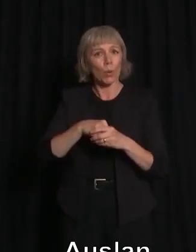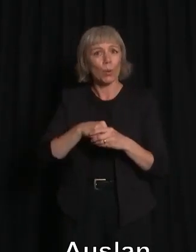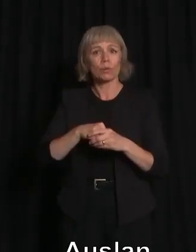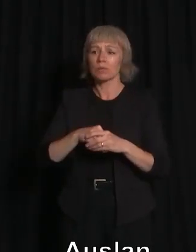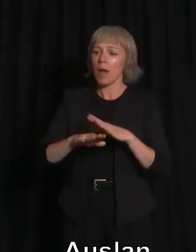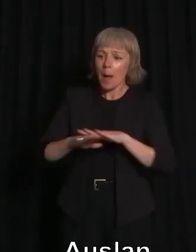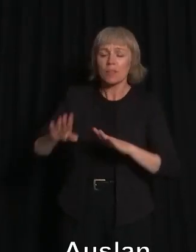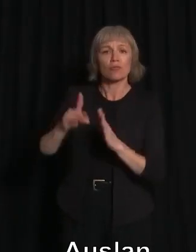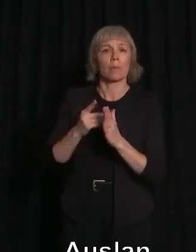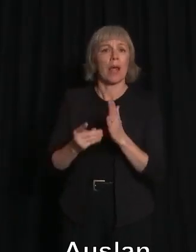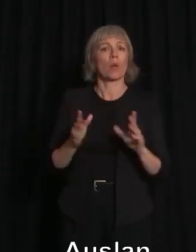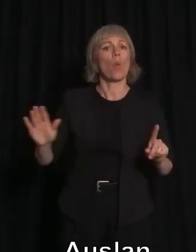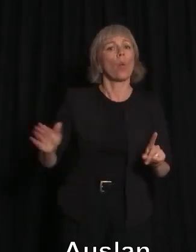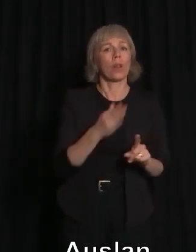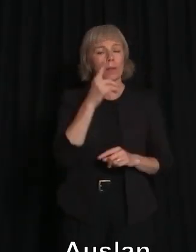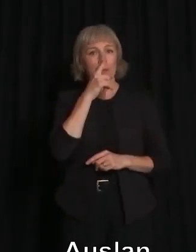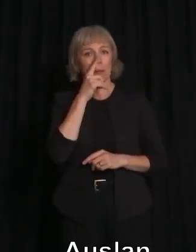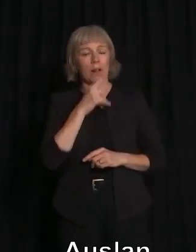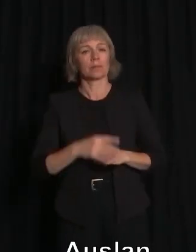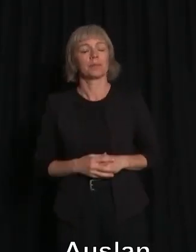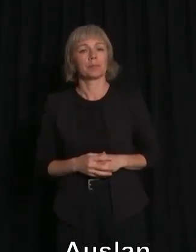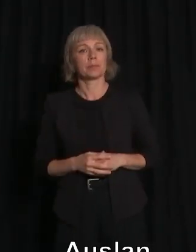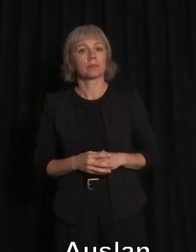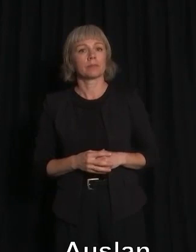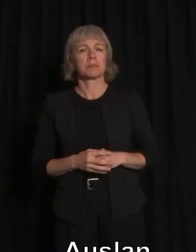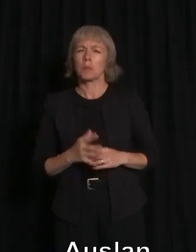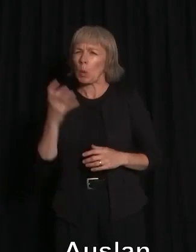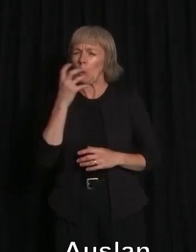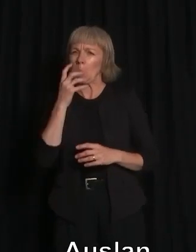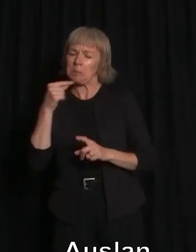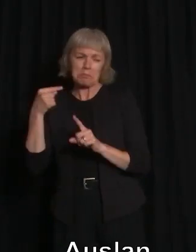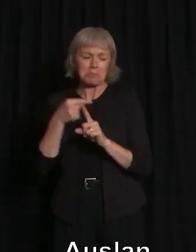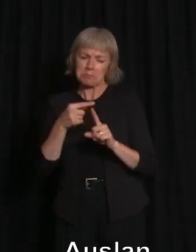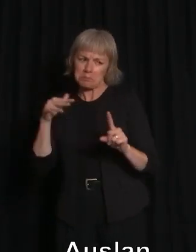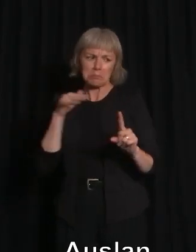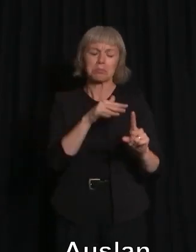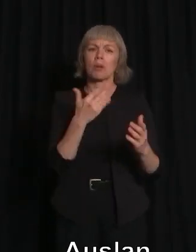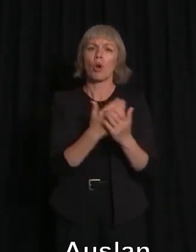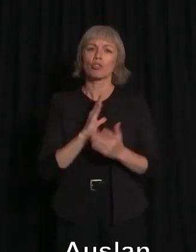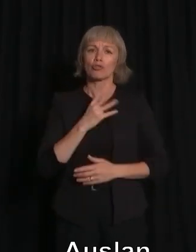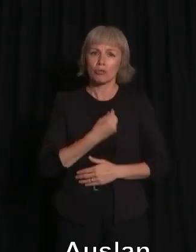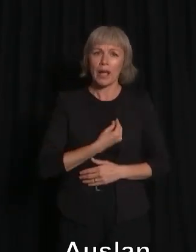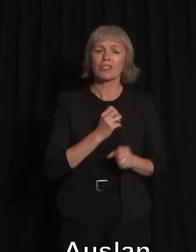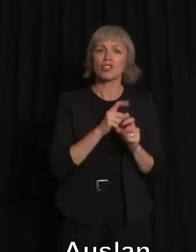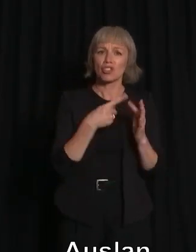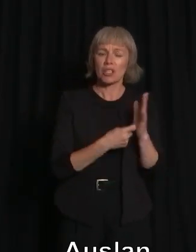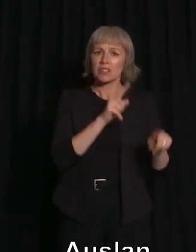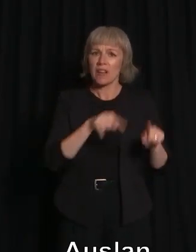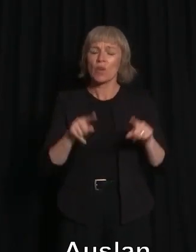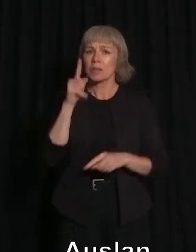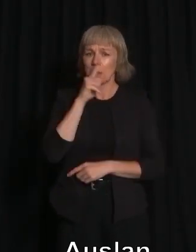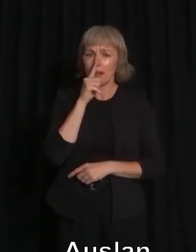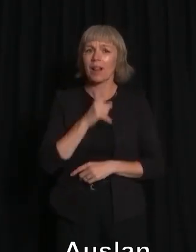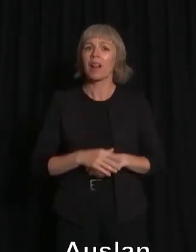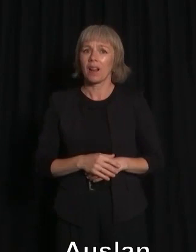non-discrimination. The ferocity of the attack against our trans and gender diverse siblings calls us to urgent reflection about